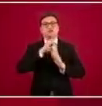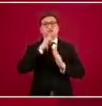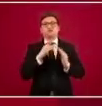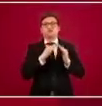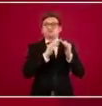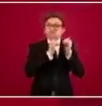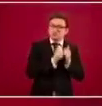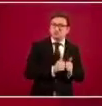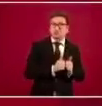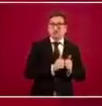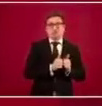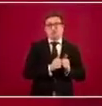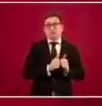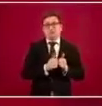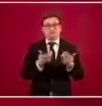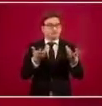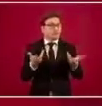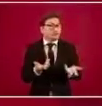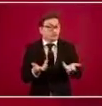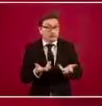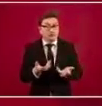then you shouldn't go out.